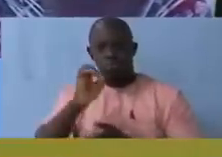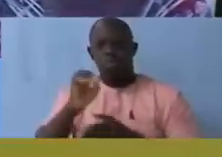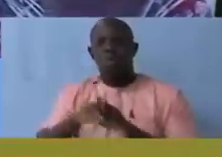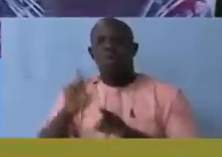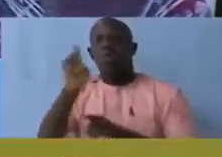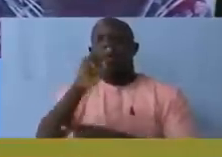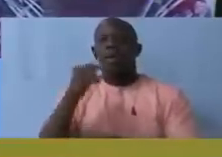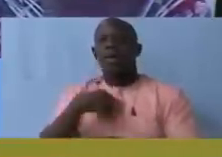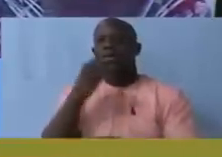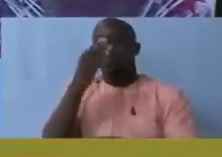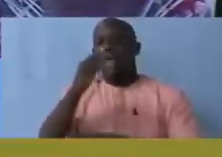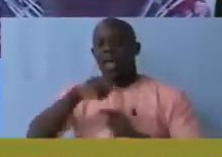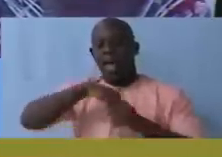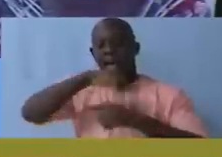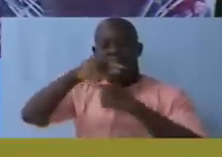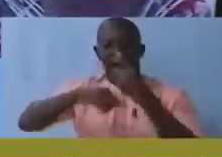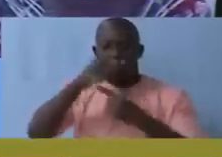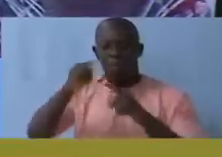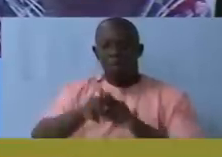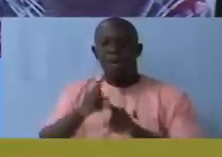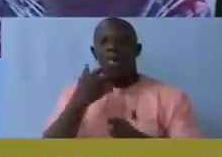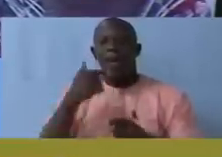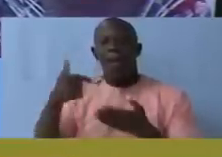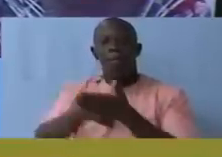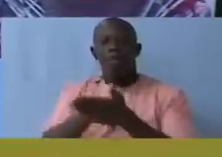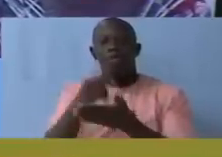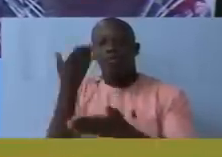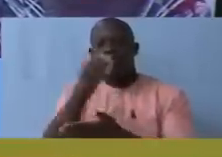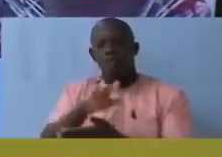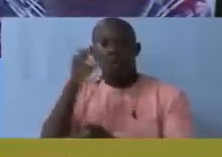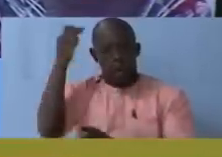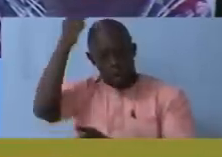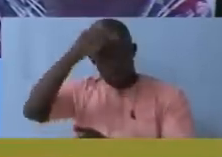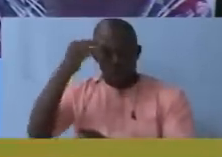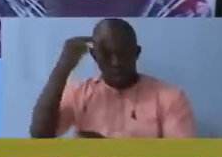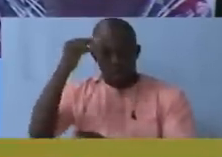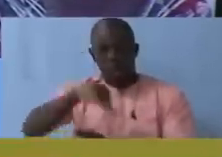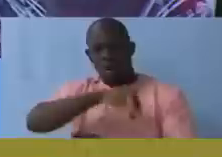said about the sample from Morocco and Egypt,